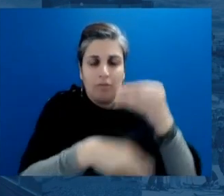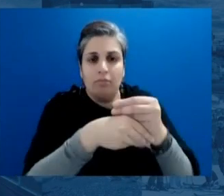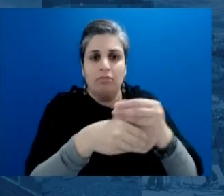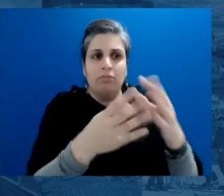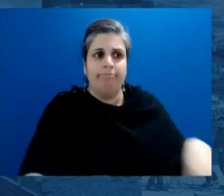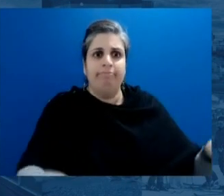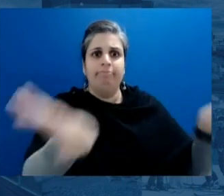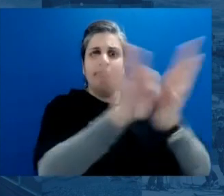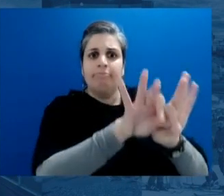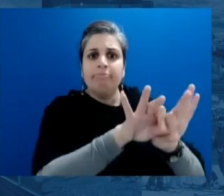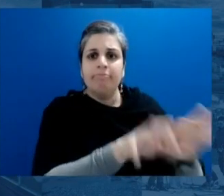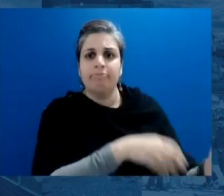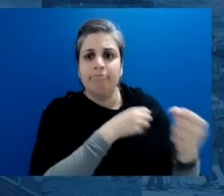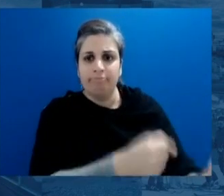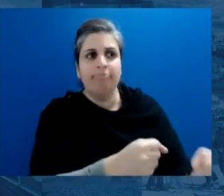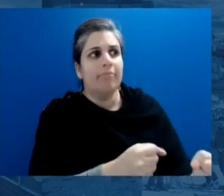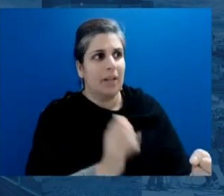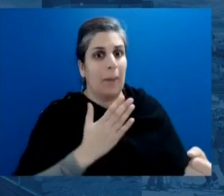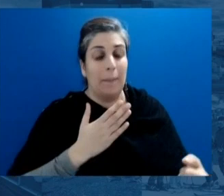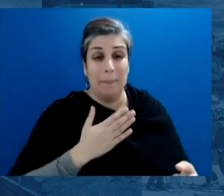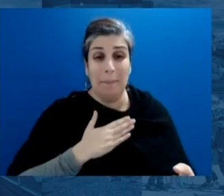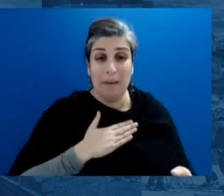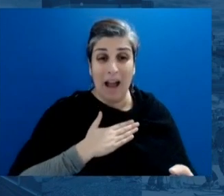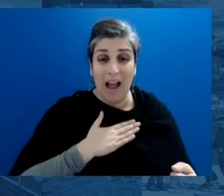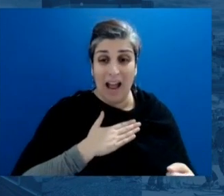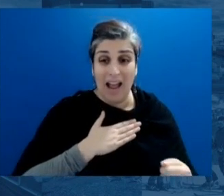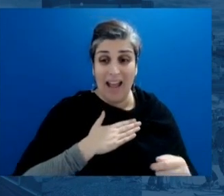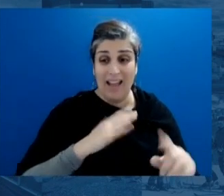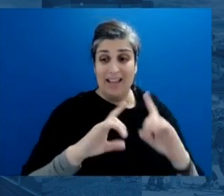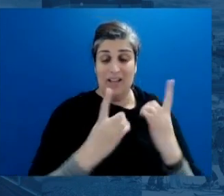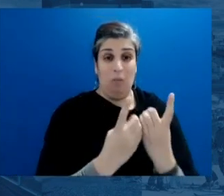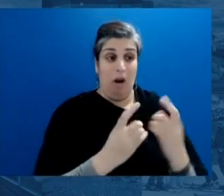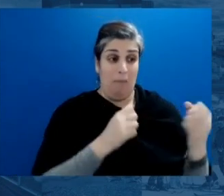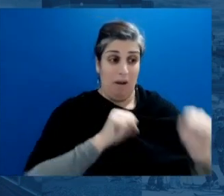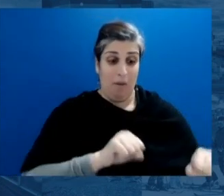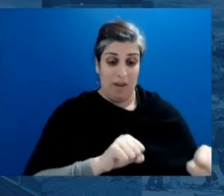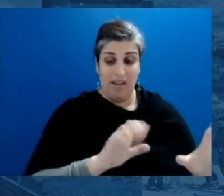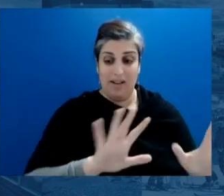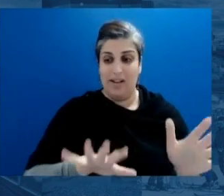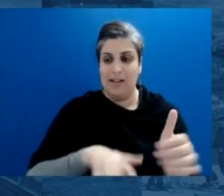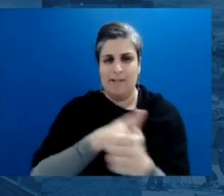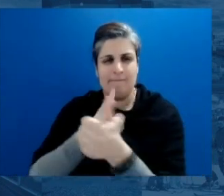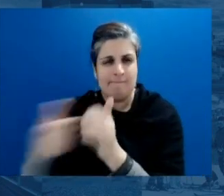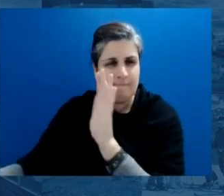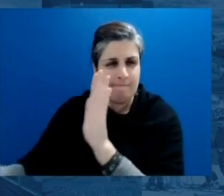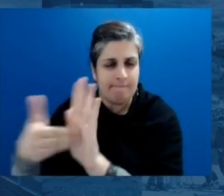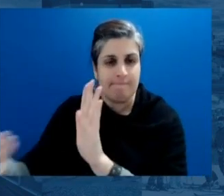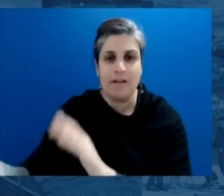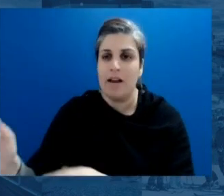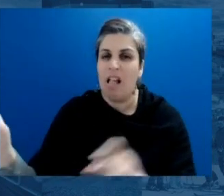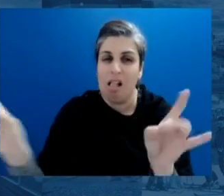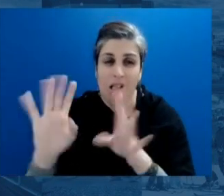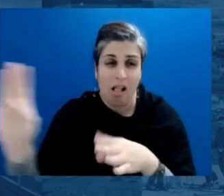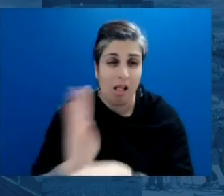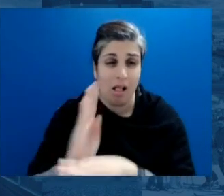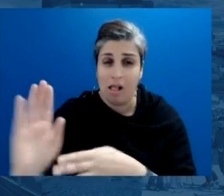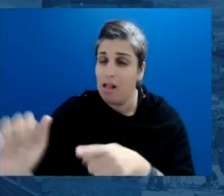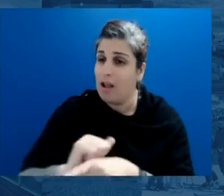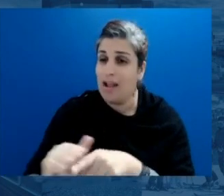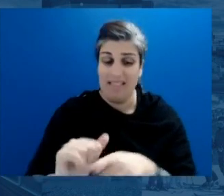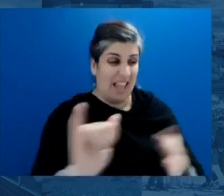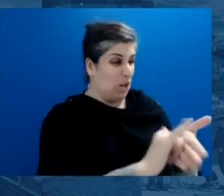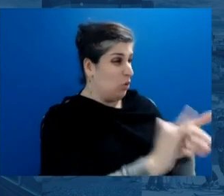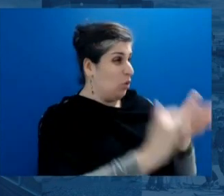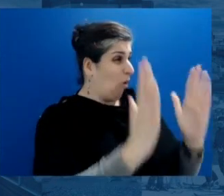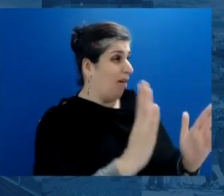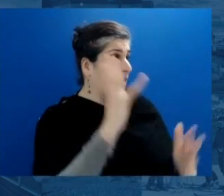ability to go after the countless unfair and abusive business practices New Yorkers experience every